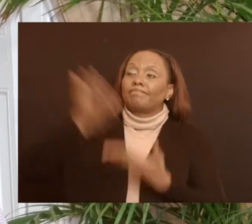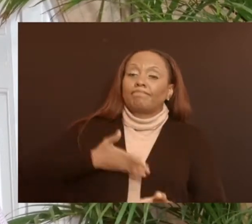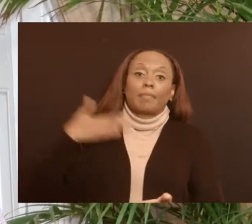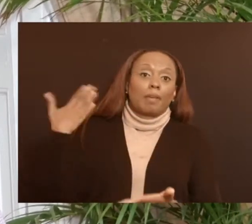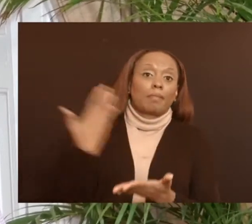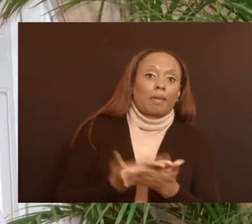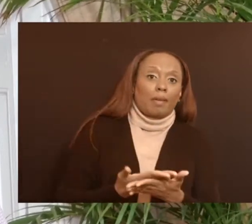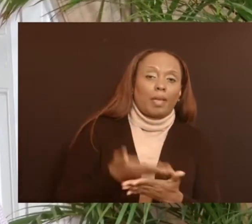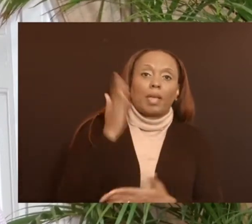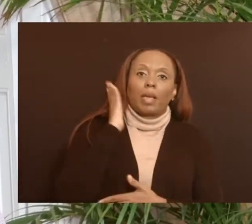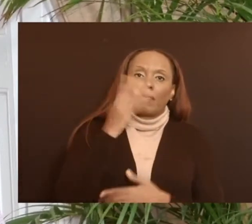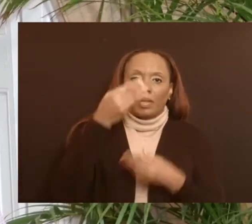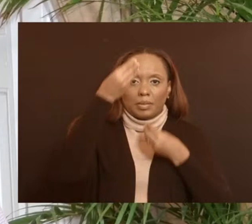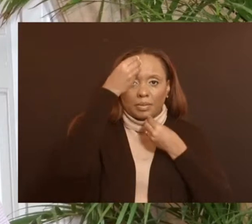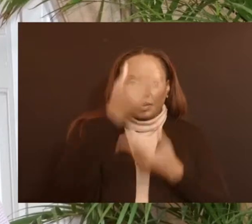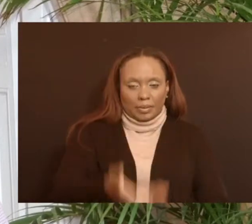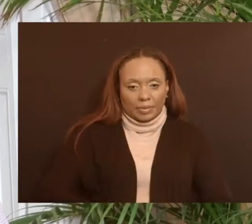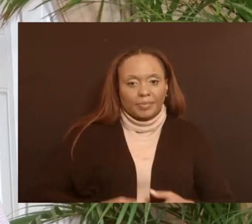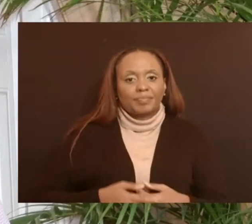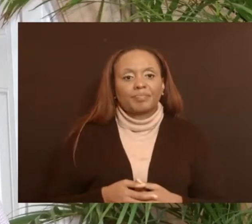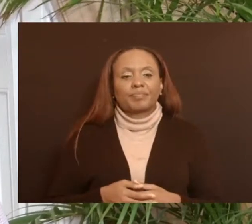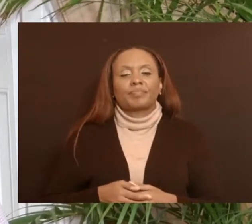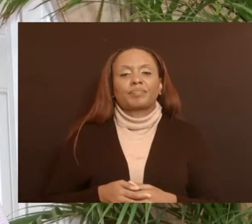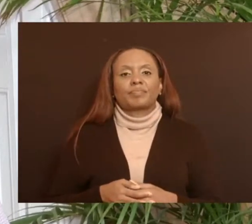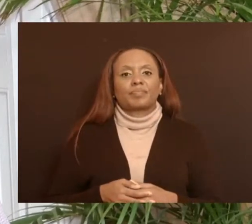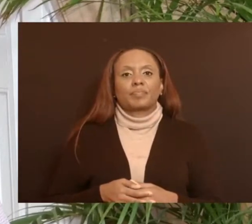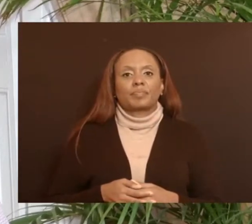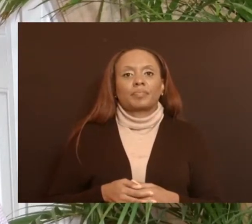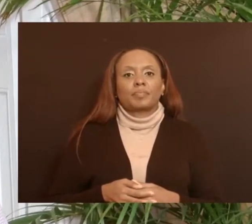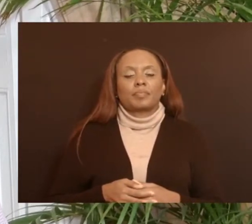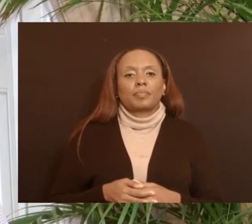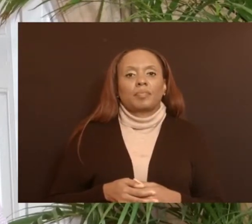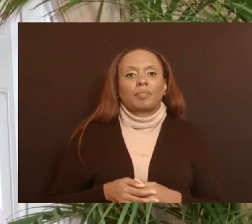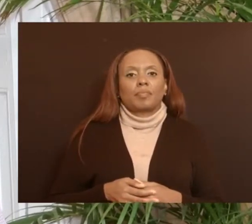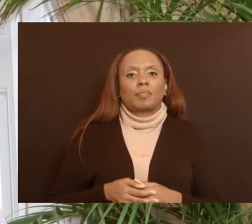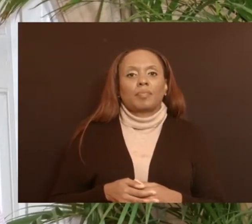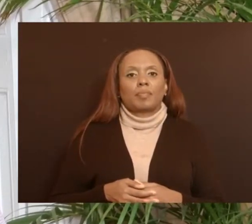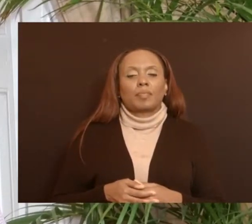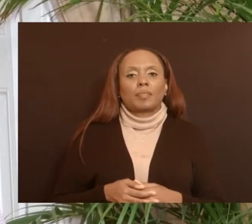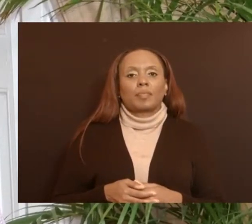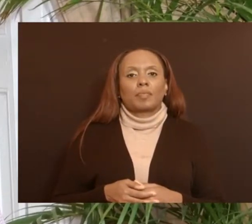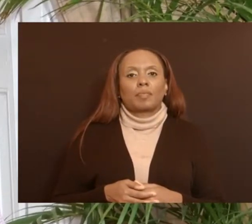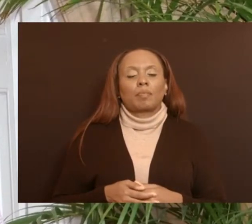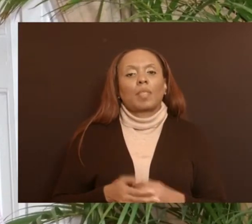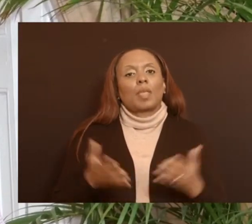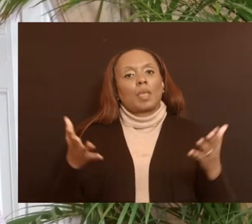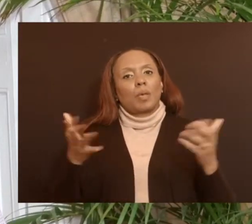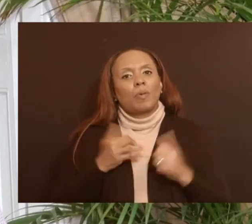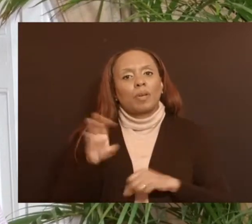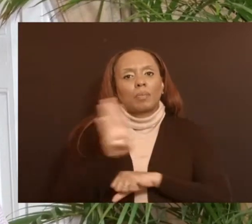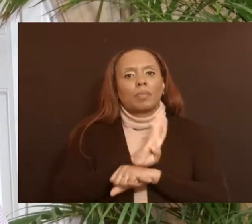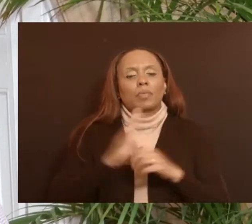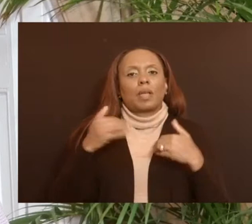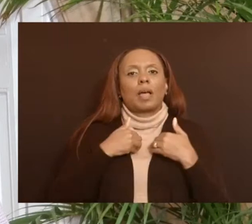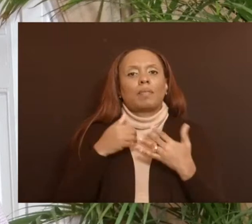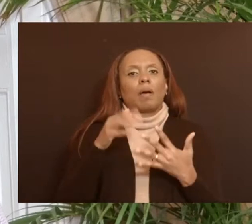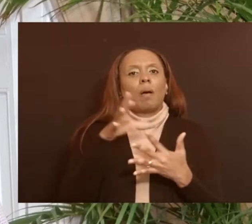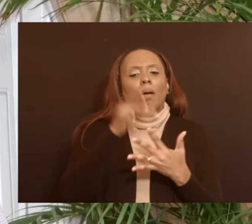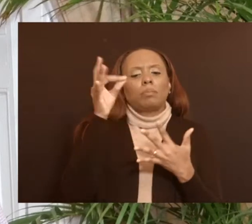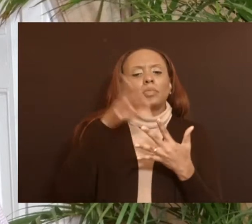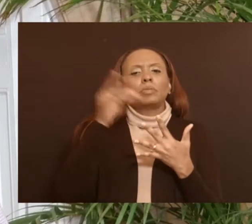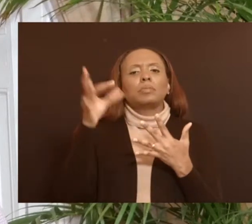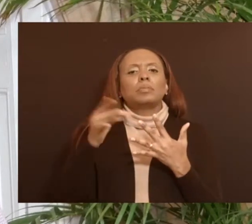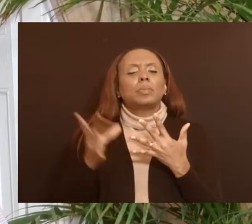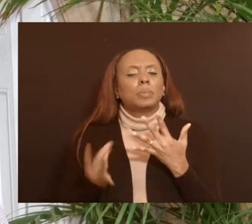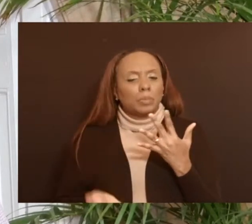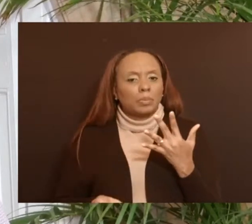do in the Ministry of Health's perspective is to make sure that Barbadians have options for vaccinations, and there will be